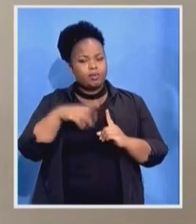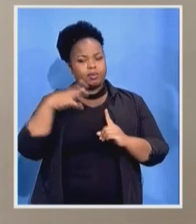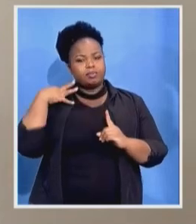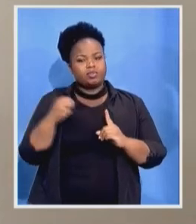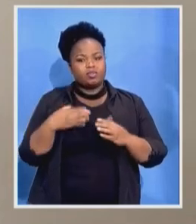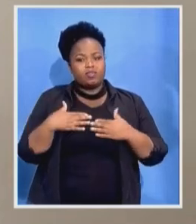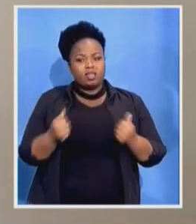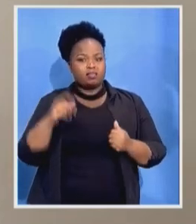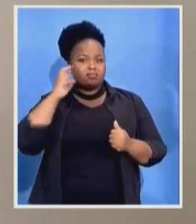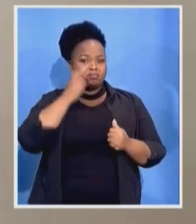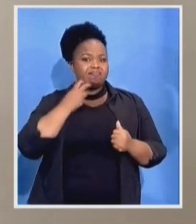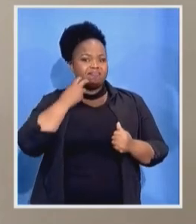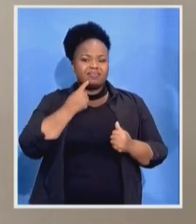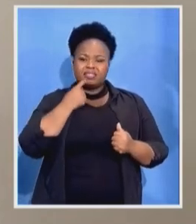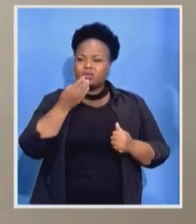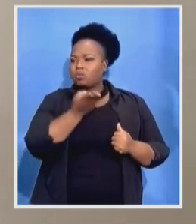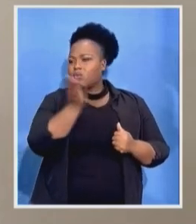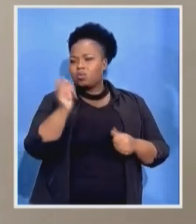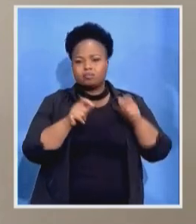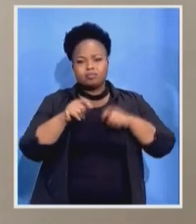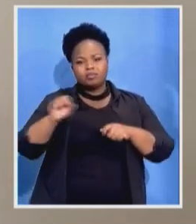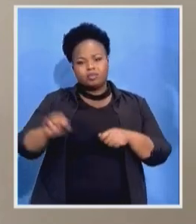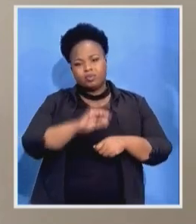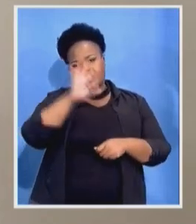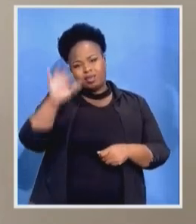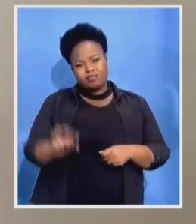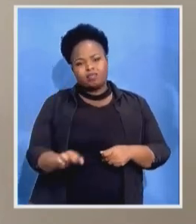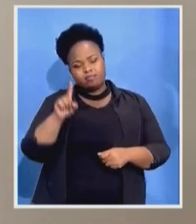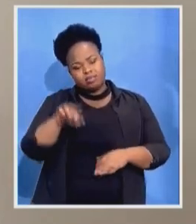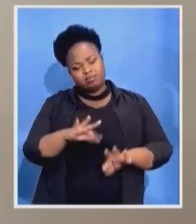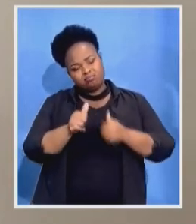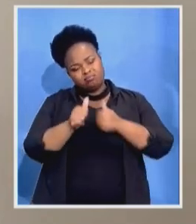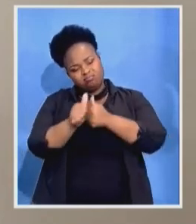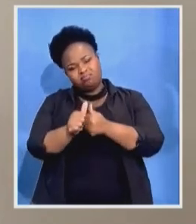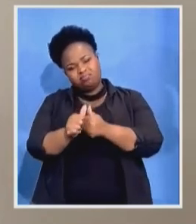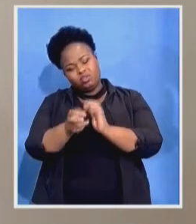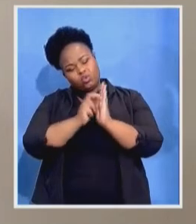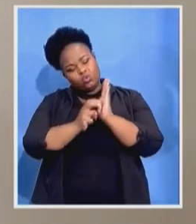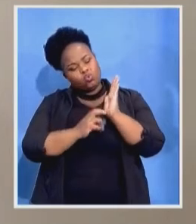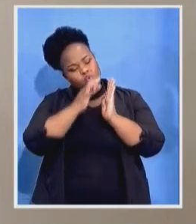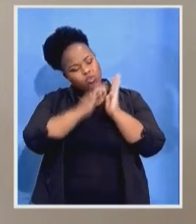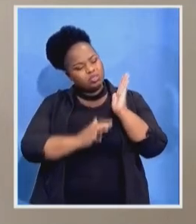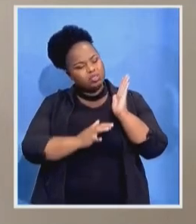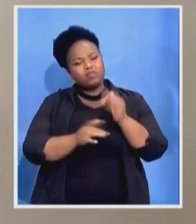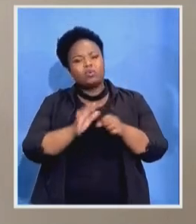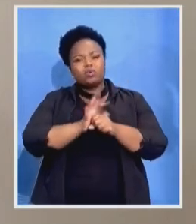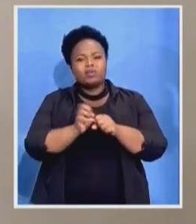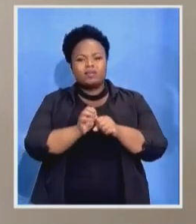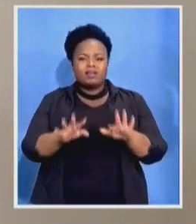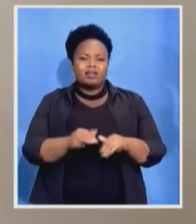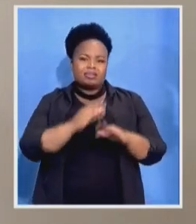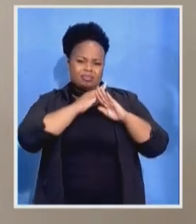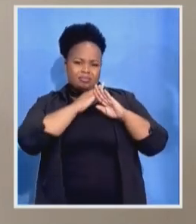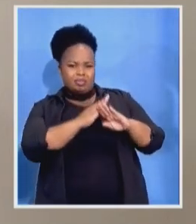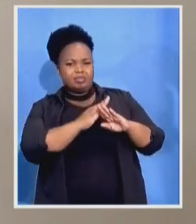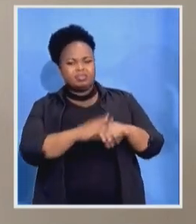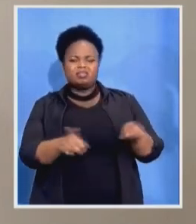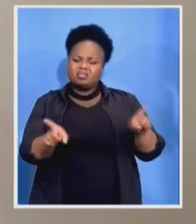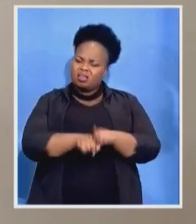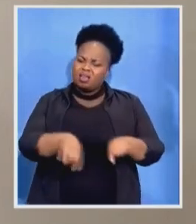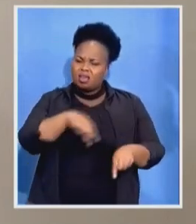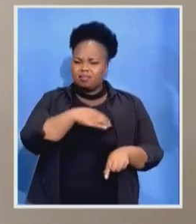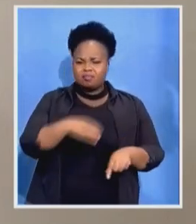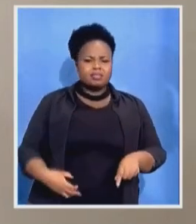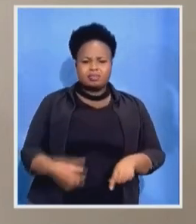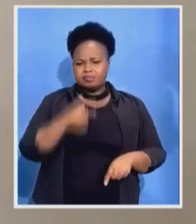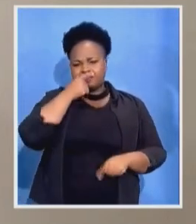Africa to comply with the COVID-19 preventative measures, as announced by President Cyril Ramaphosa on the 14th of